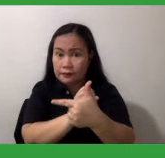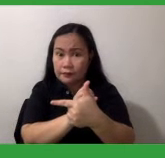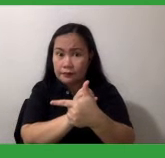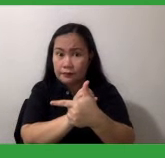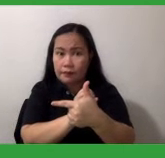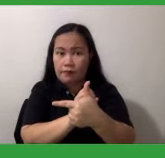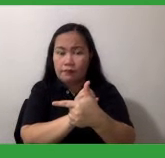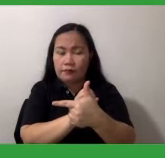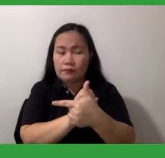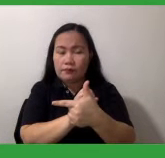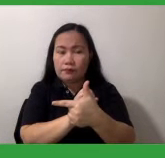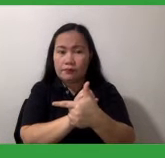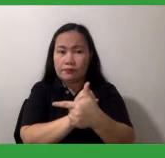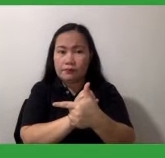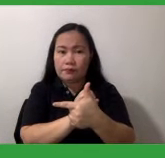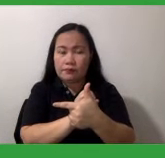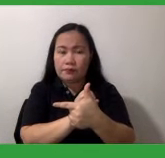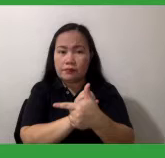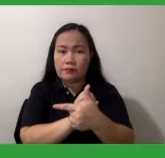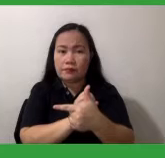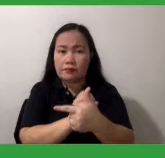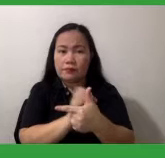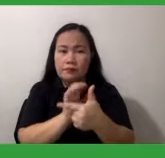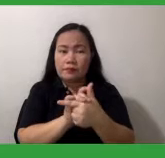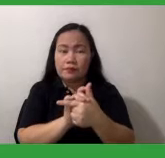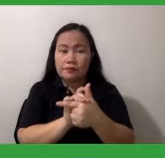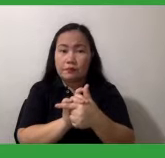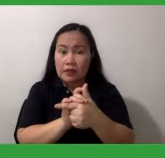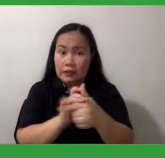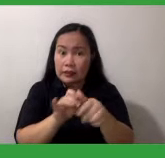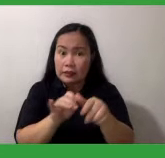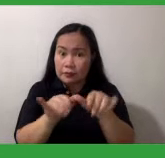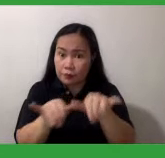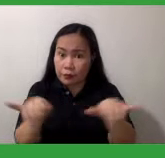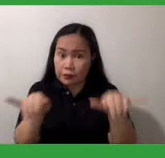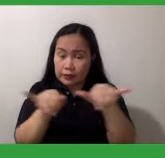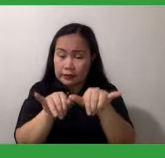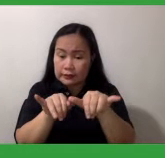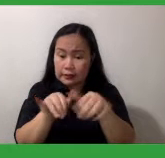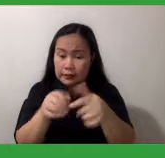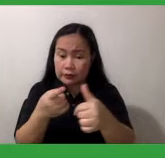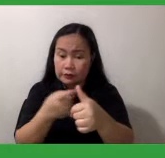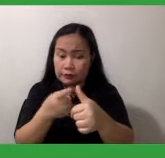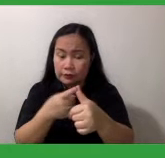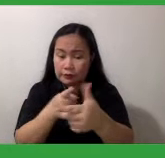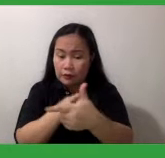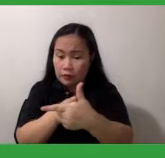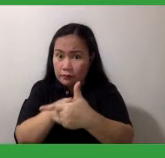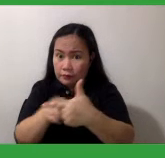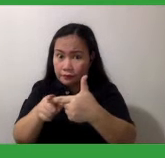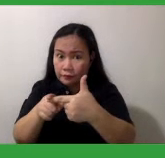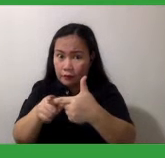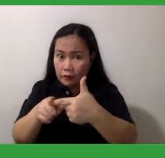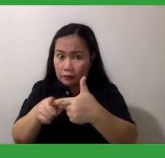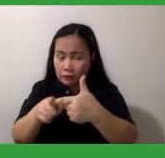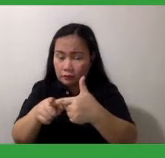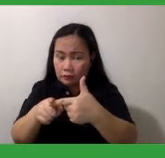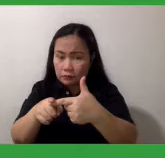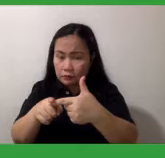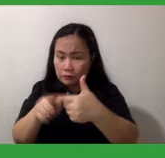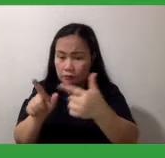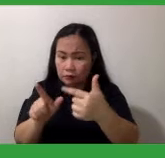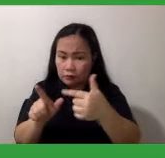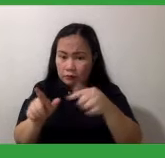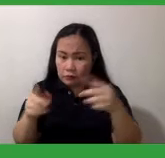pang space dito, so doon sila nagdodraw ng line, so mali po iyon. Kailangan yung ating initial side o yung